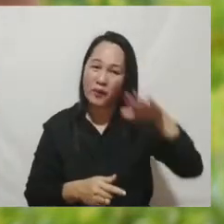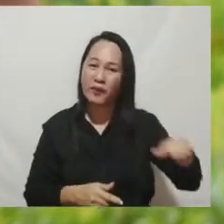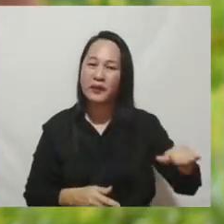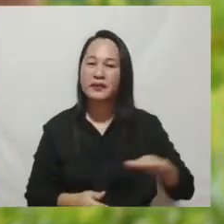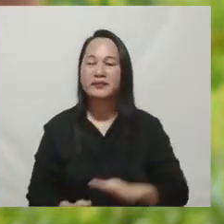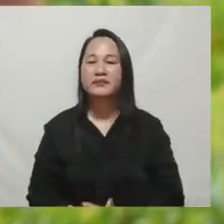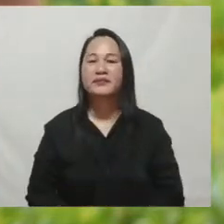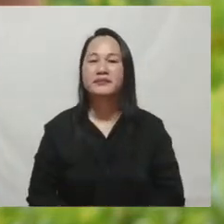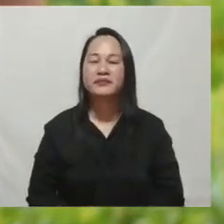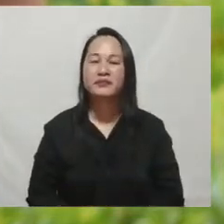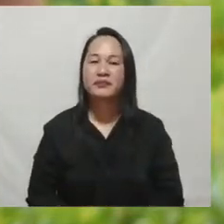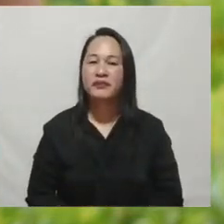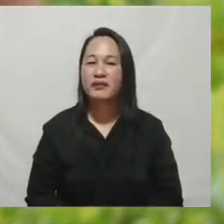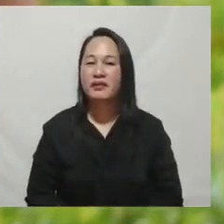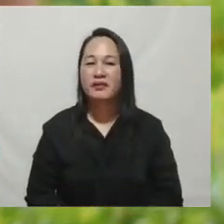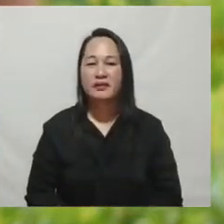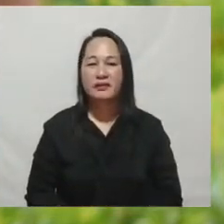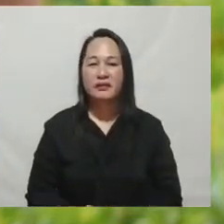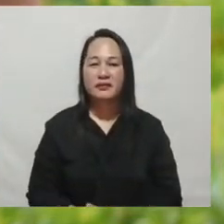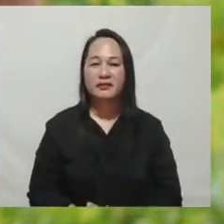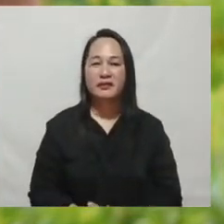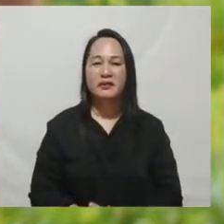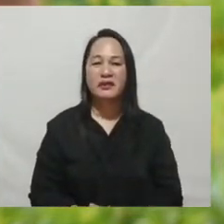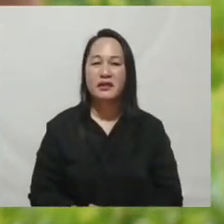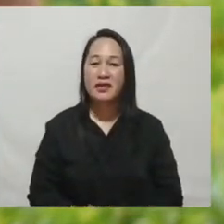So, male,